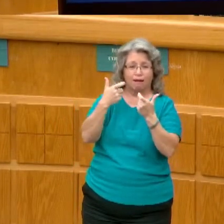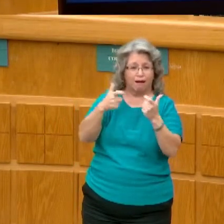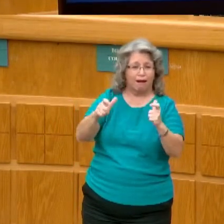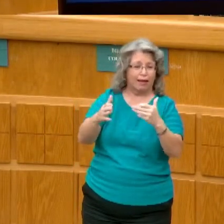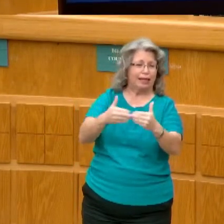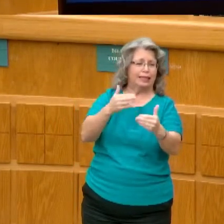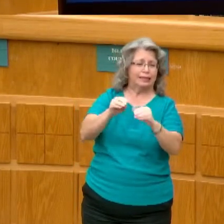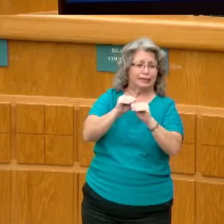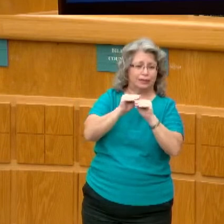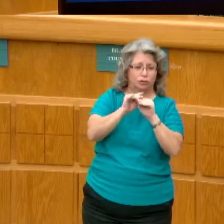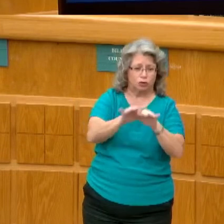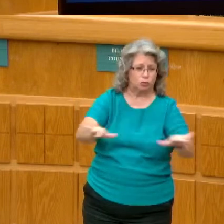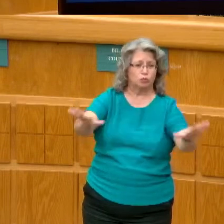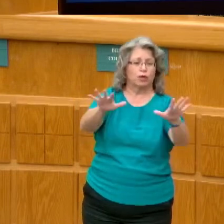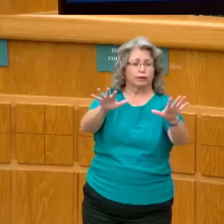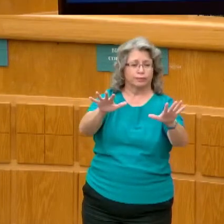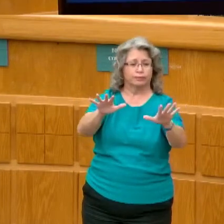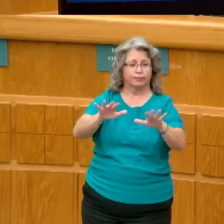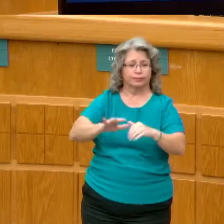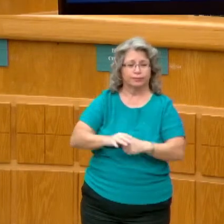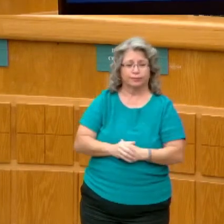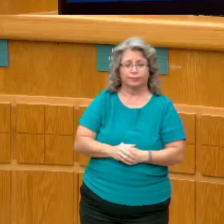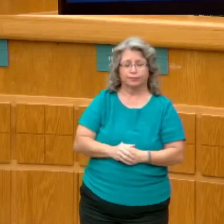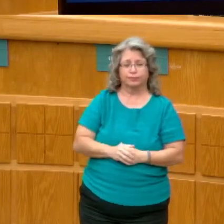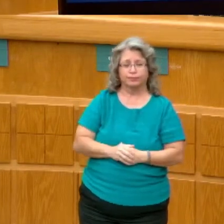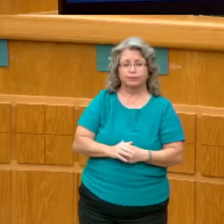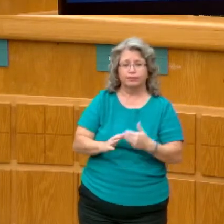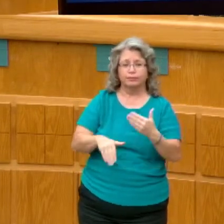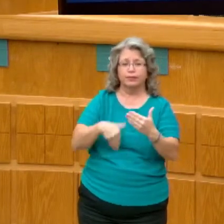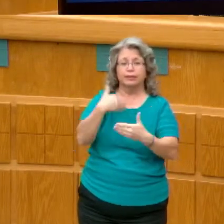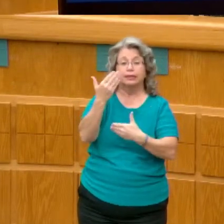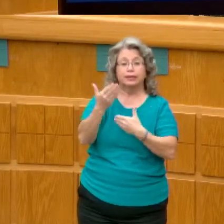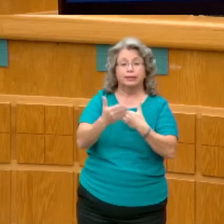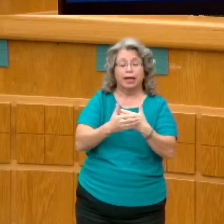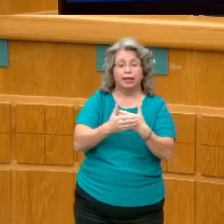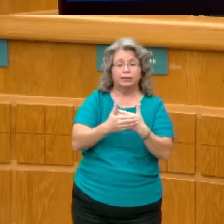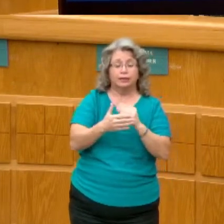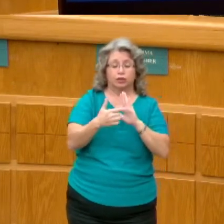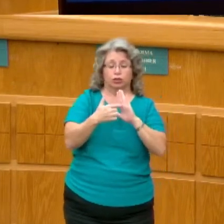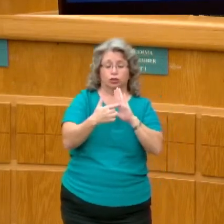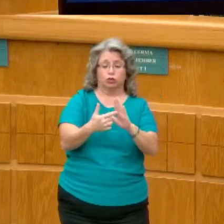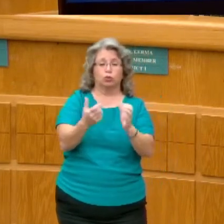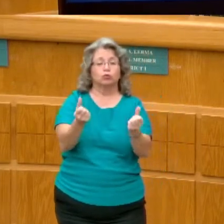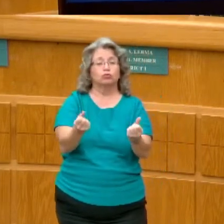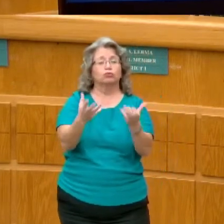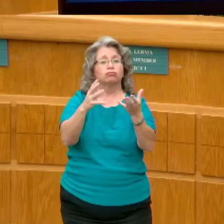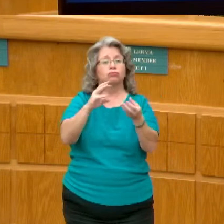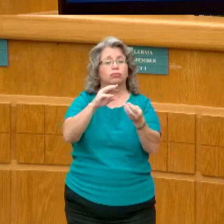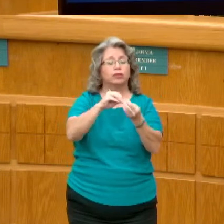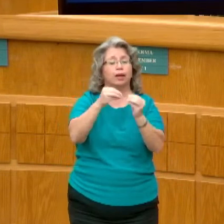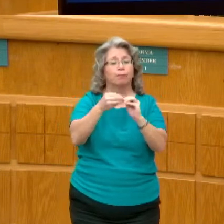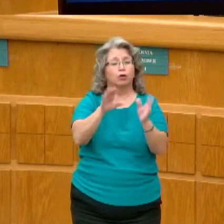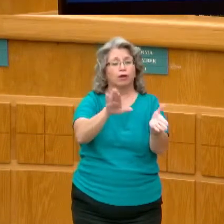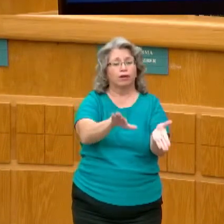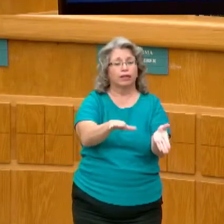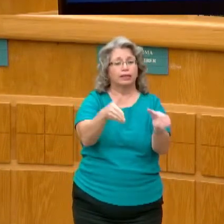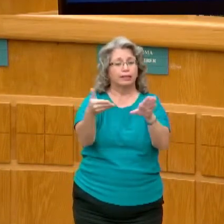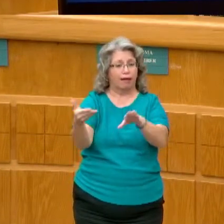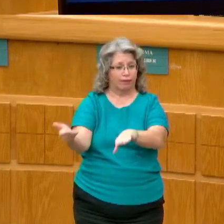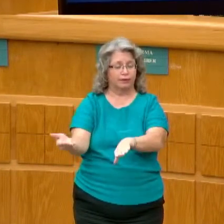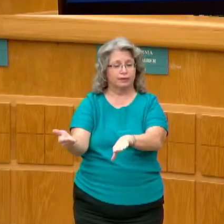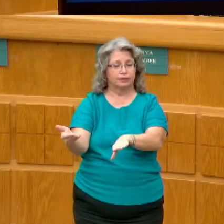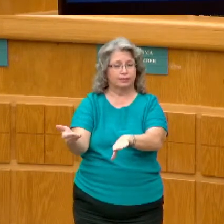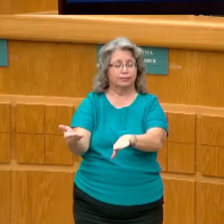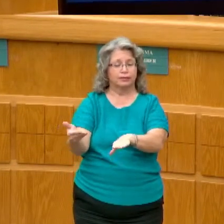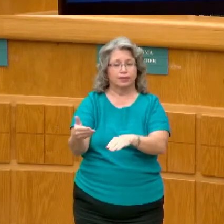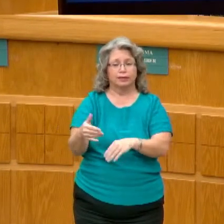well. On the next slide, it actually shows the number of deaths that kind of go with the different waves.